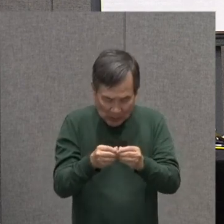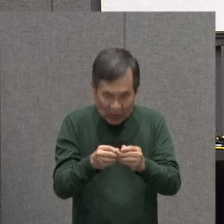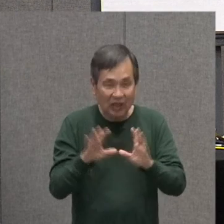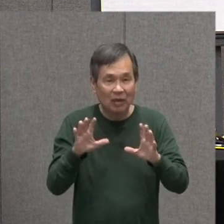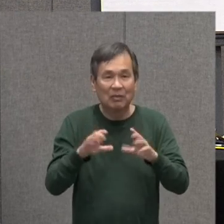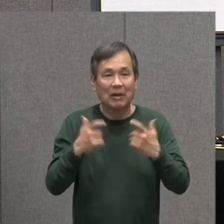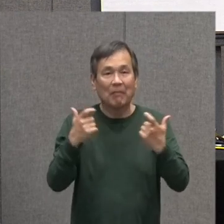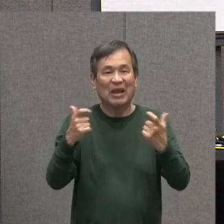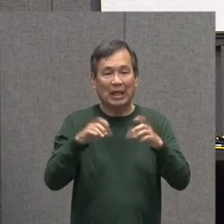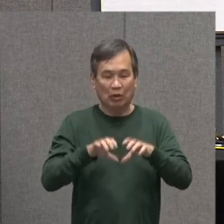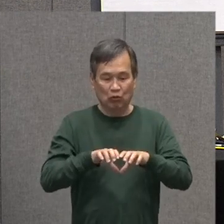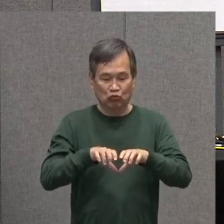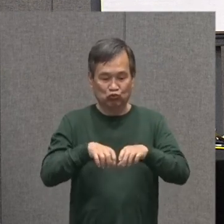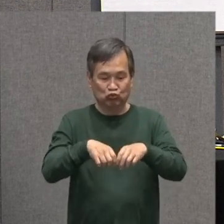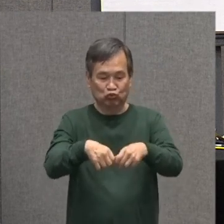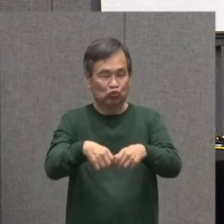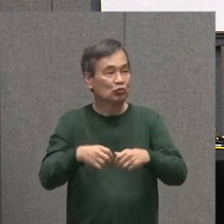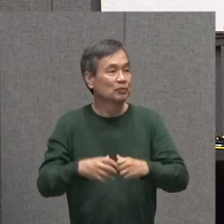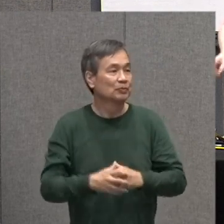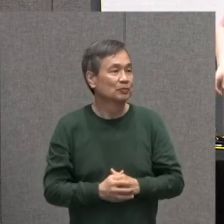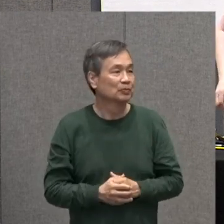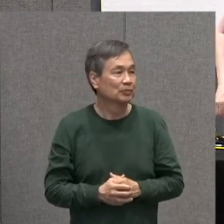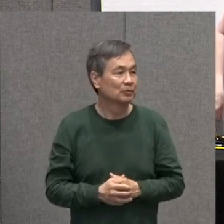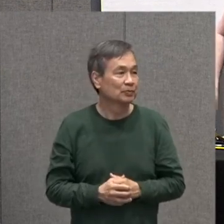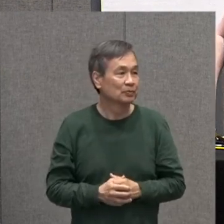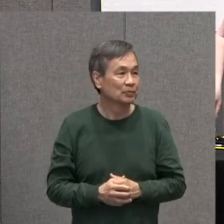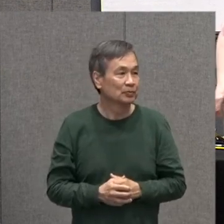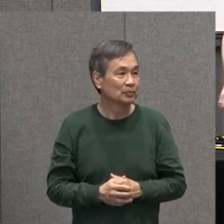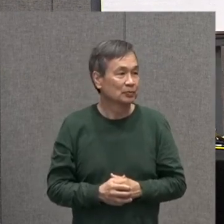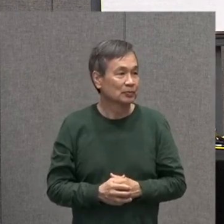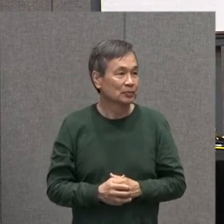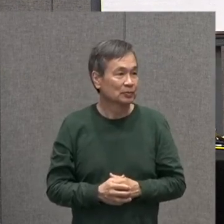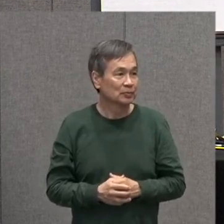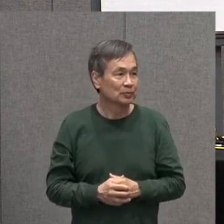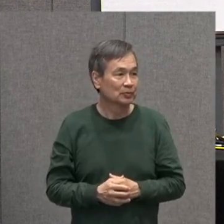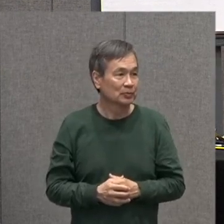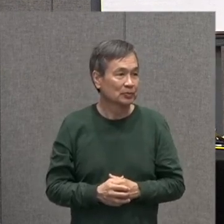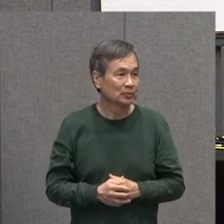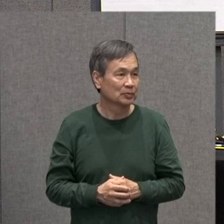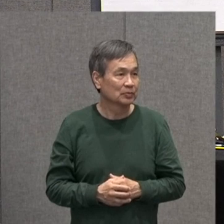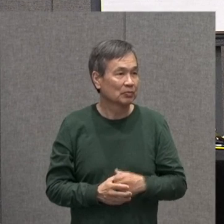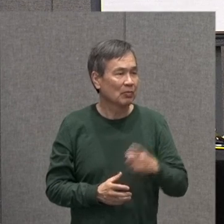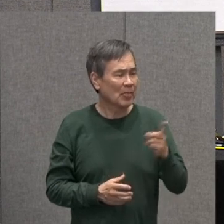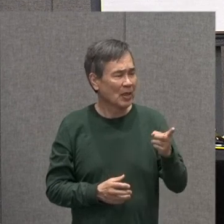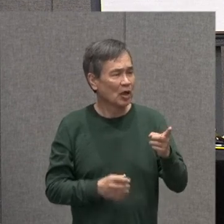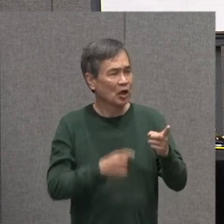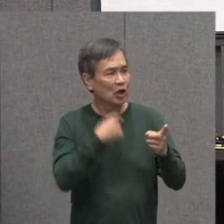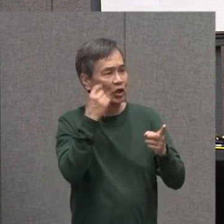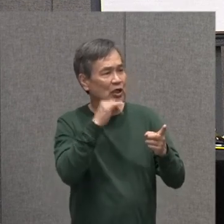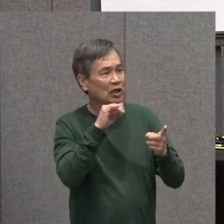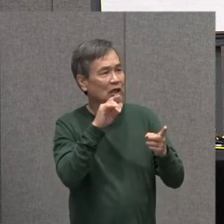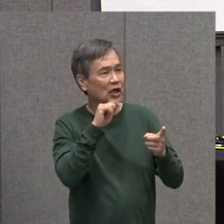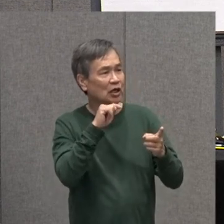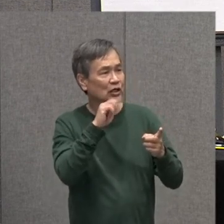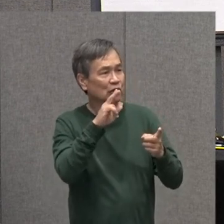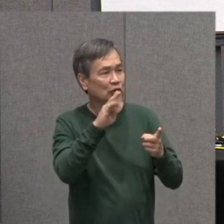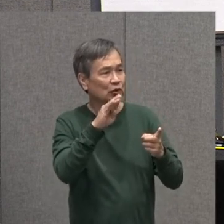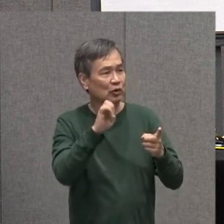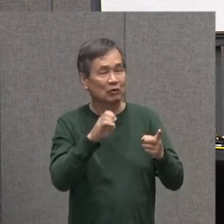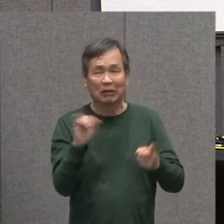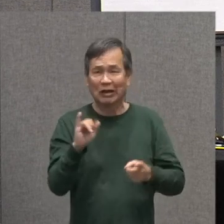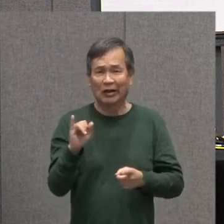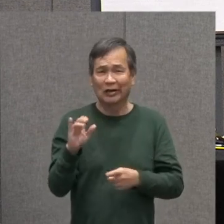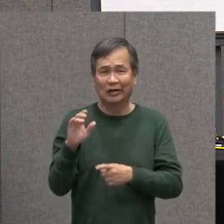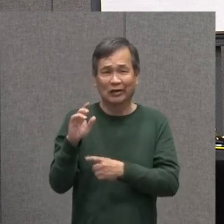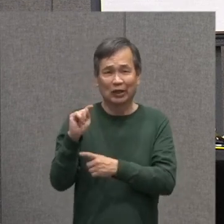tube. You see? Okay. Oh, that looks like something to me. What? It looks like the tube inside the toilet paper rolls. It